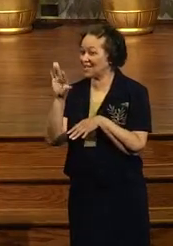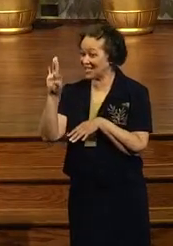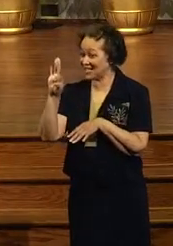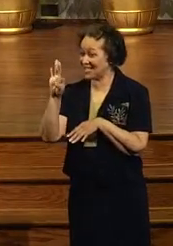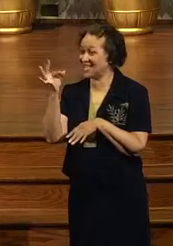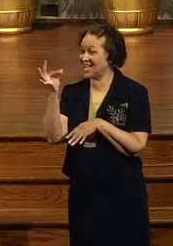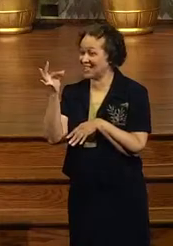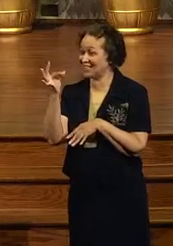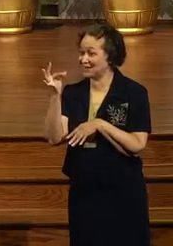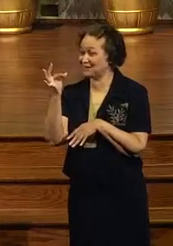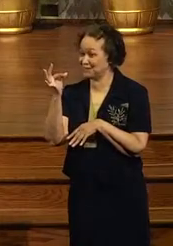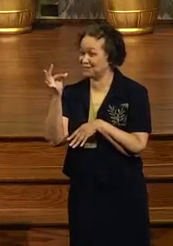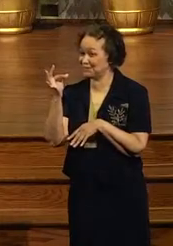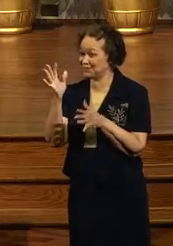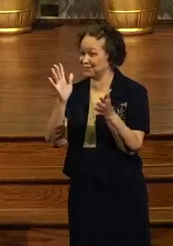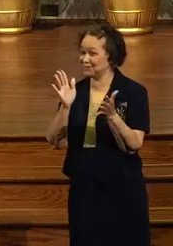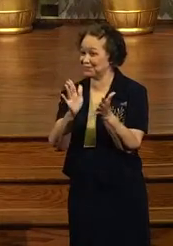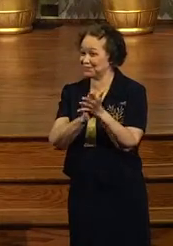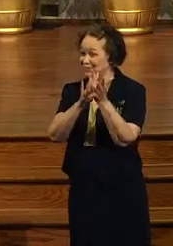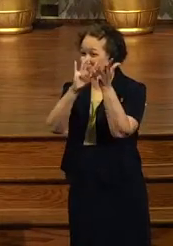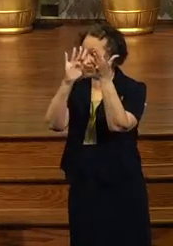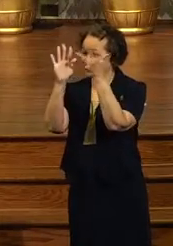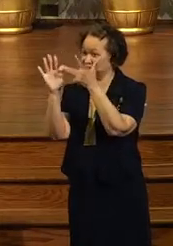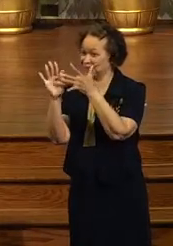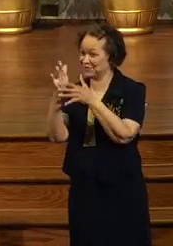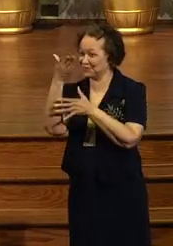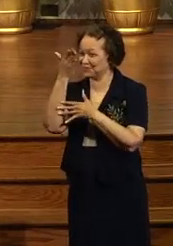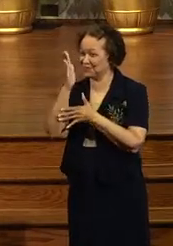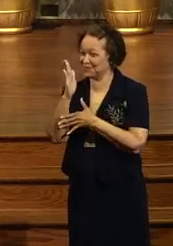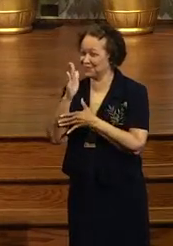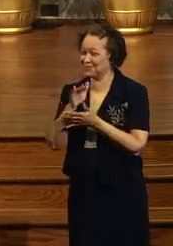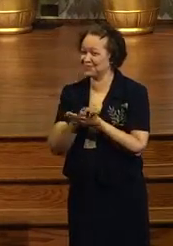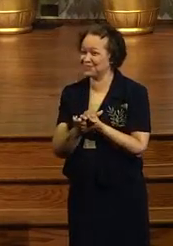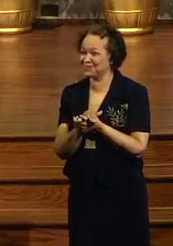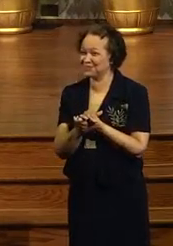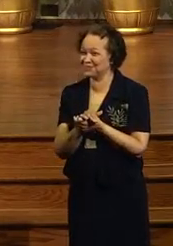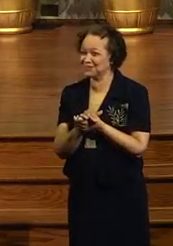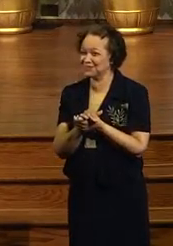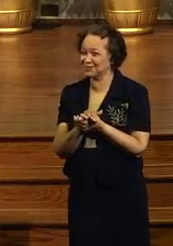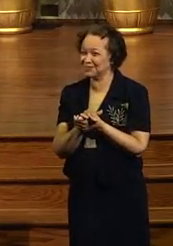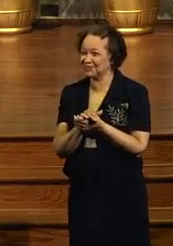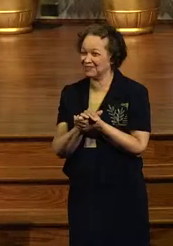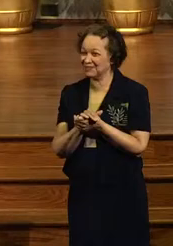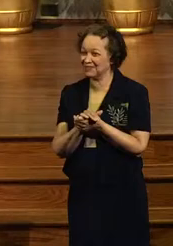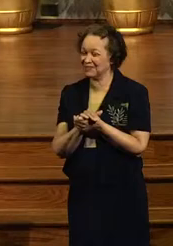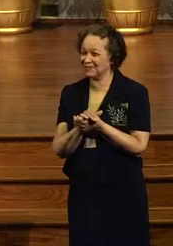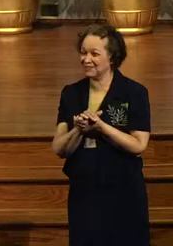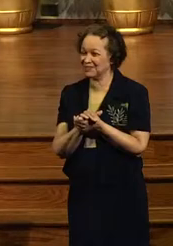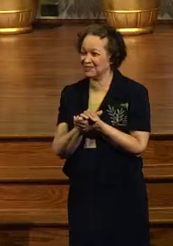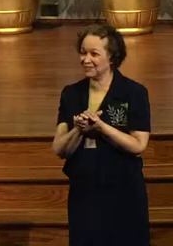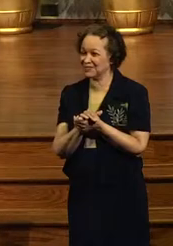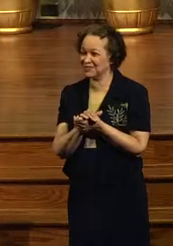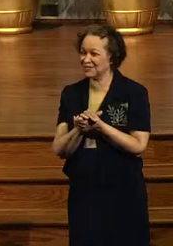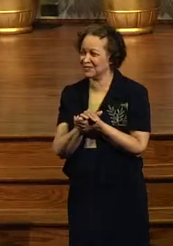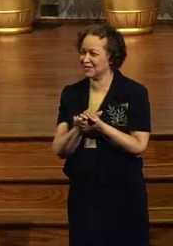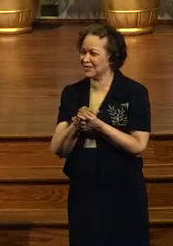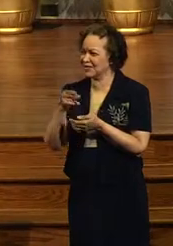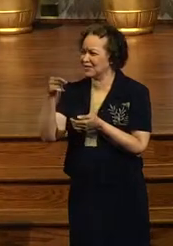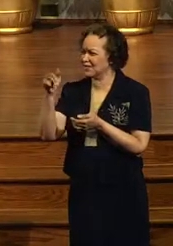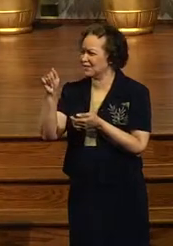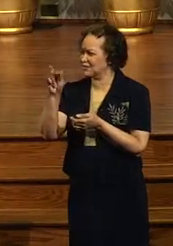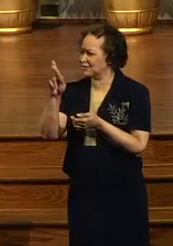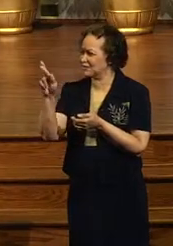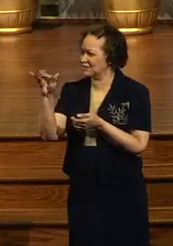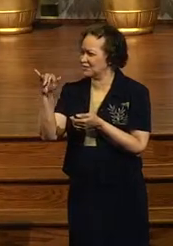on, let's give God the praise for her celebration. Miss Jackie Harris, is she here? She celebrated